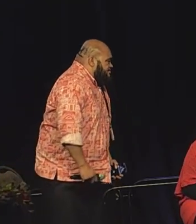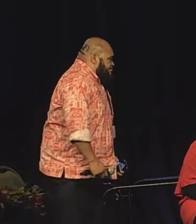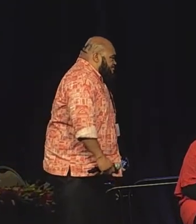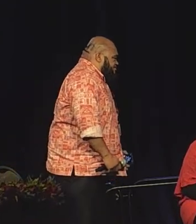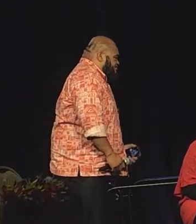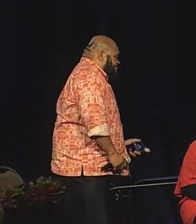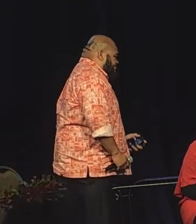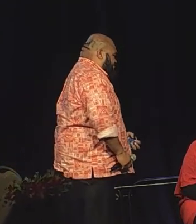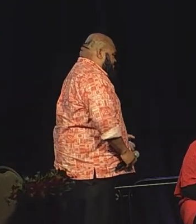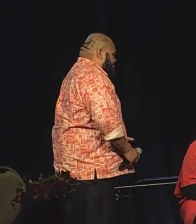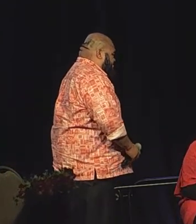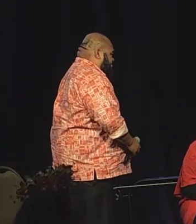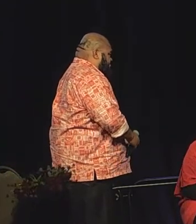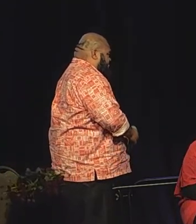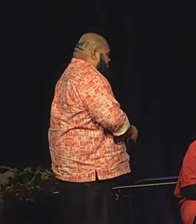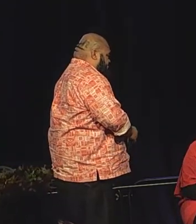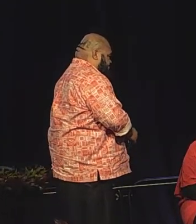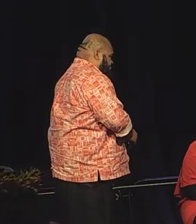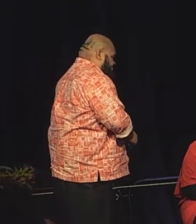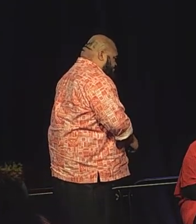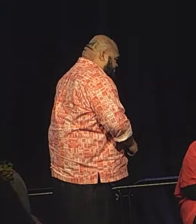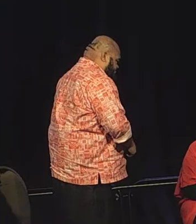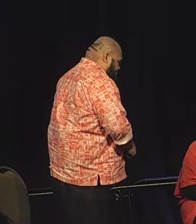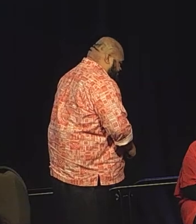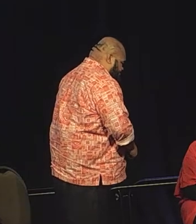tell me my